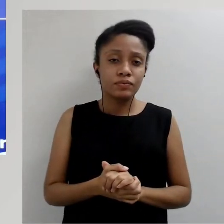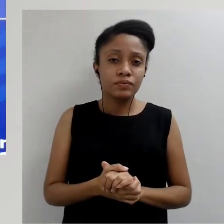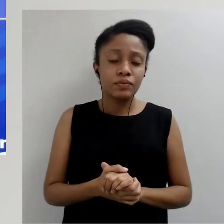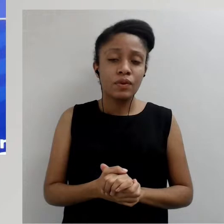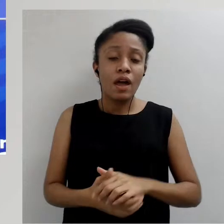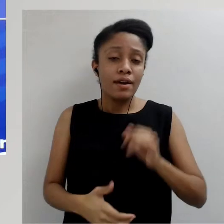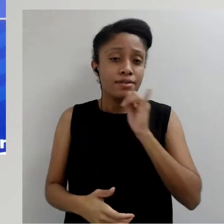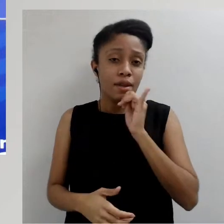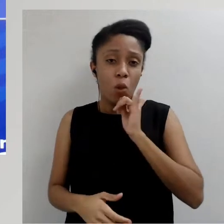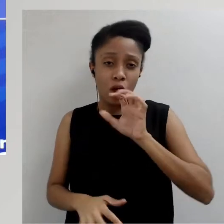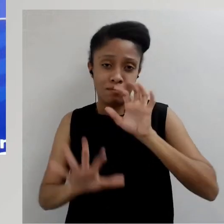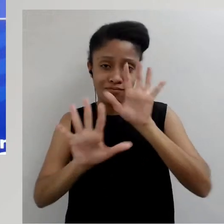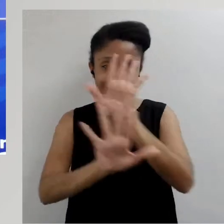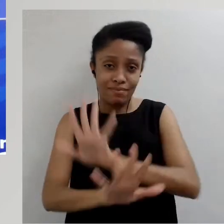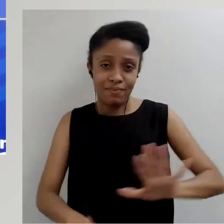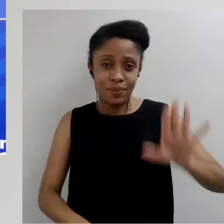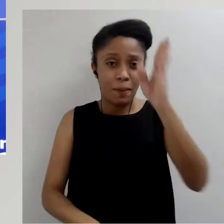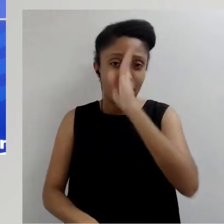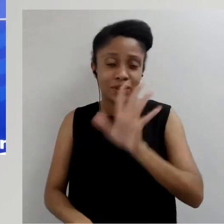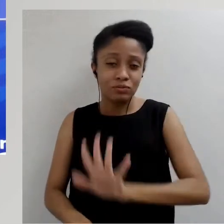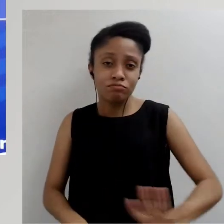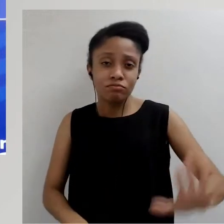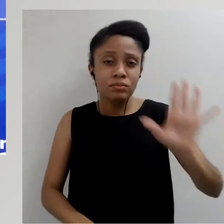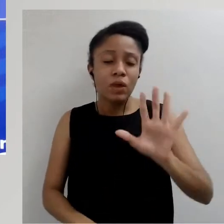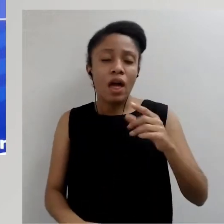going to offer in that region.